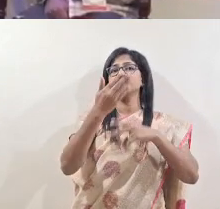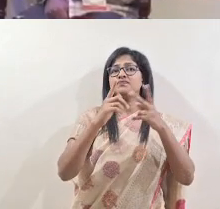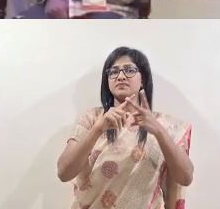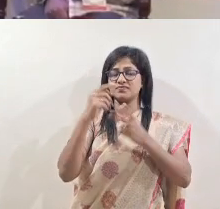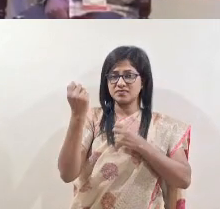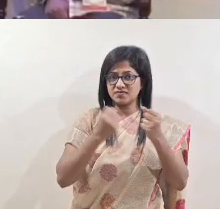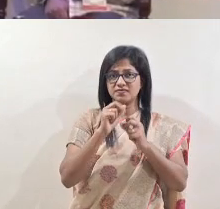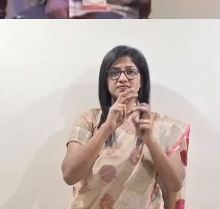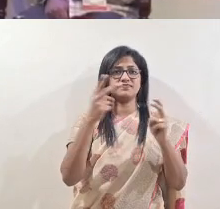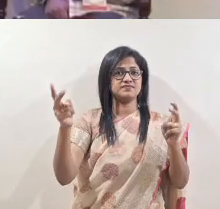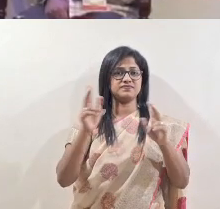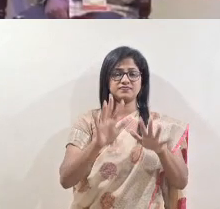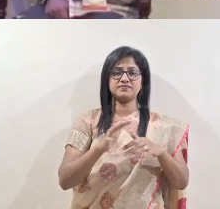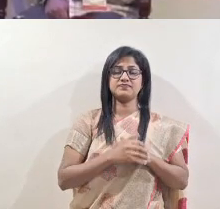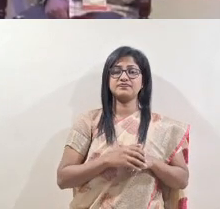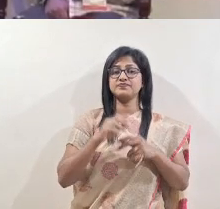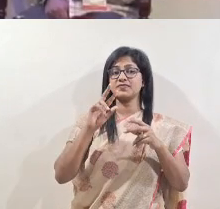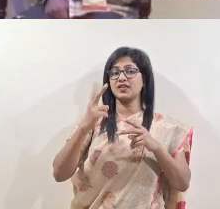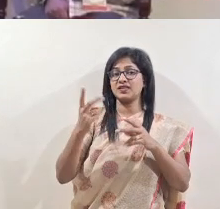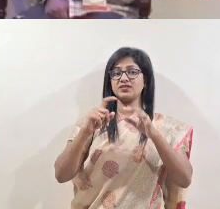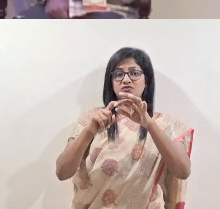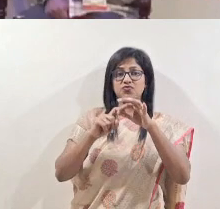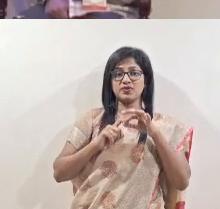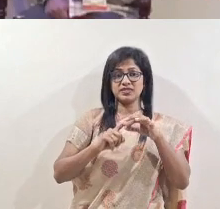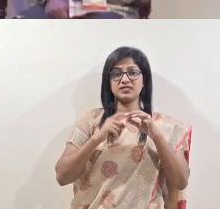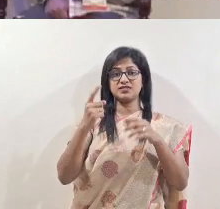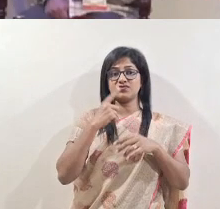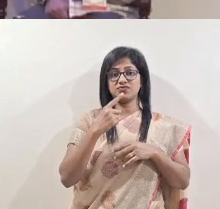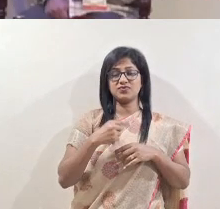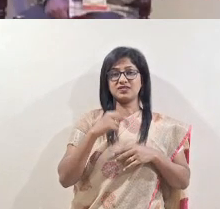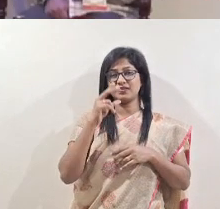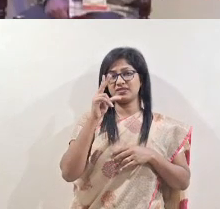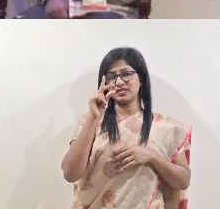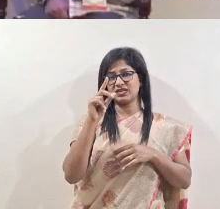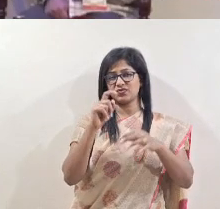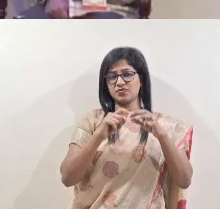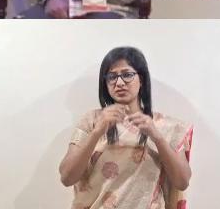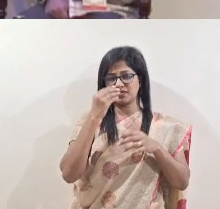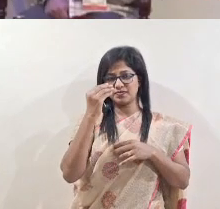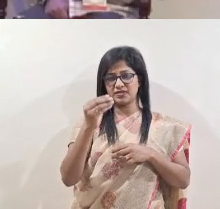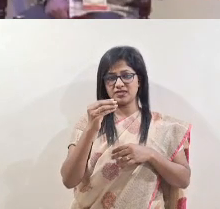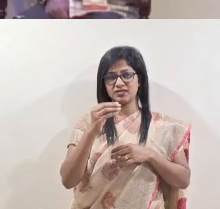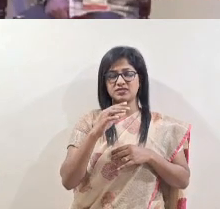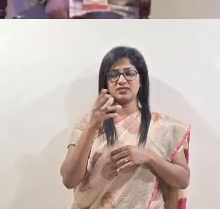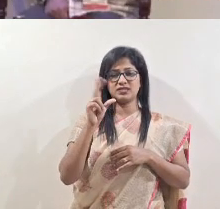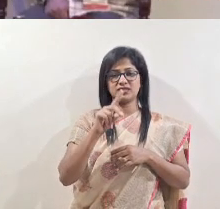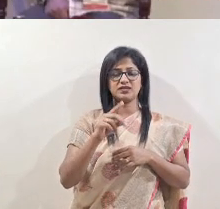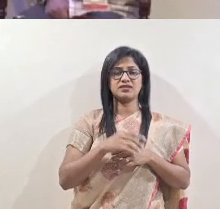play. Another question which you said, that can you please repeat your second question?